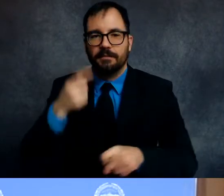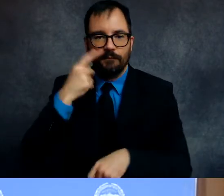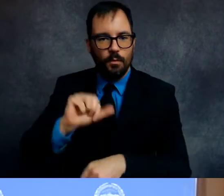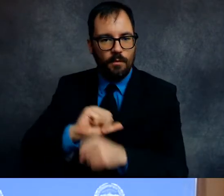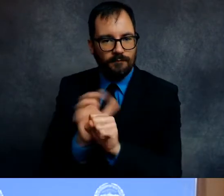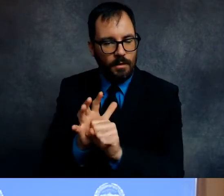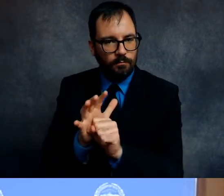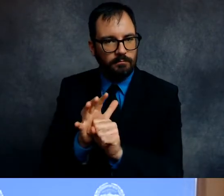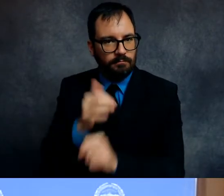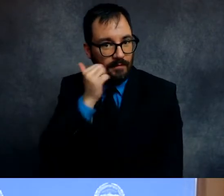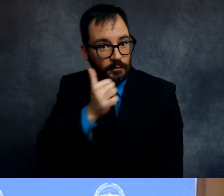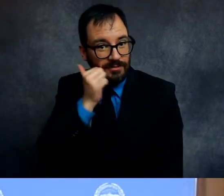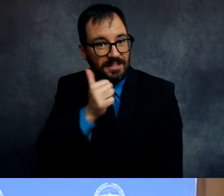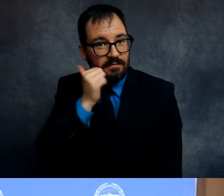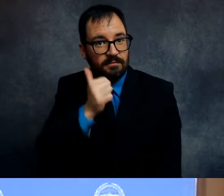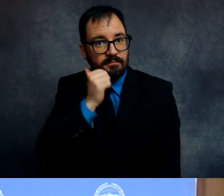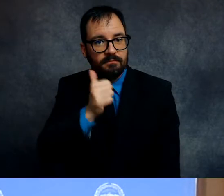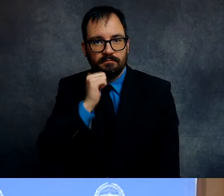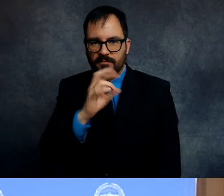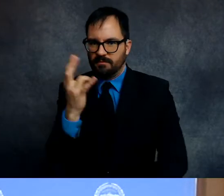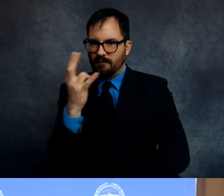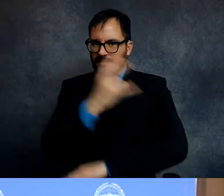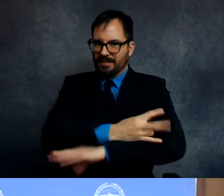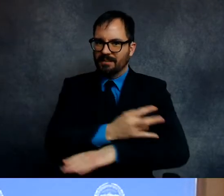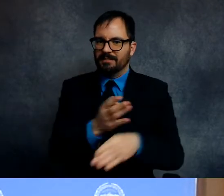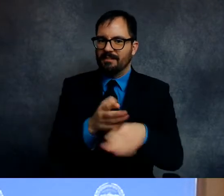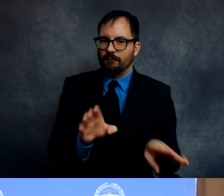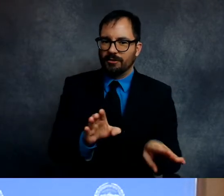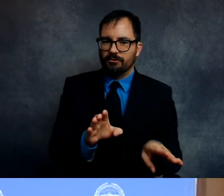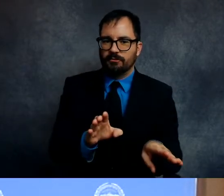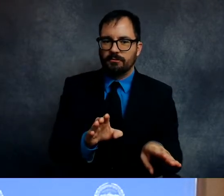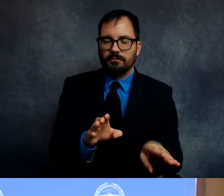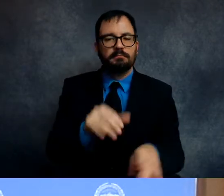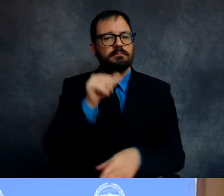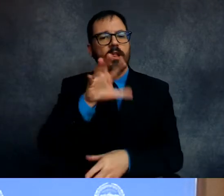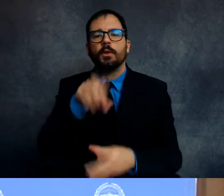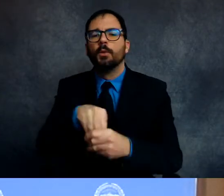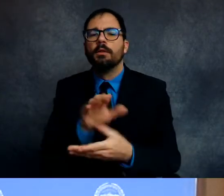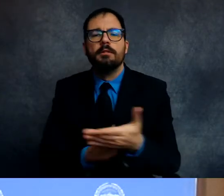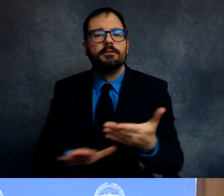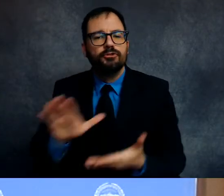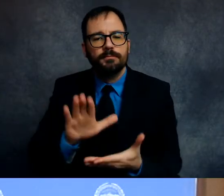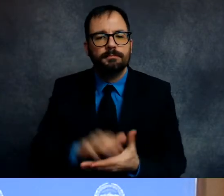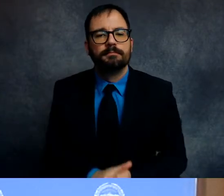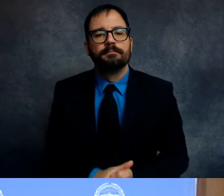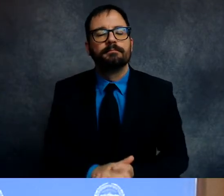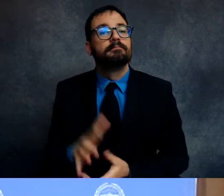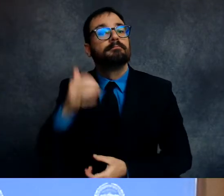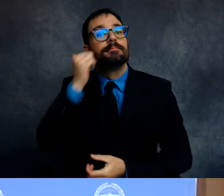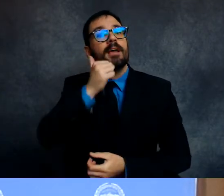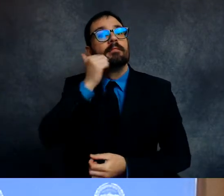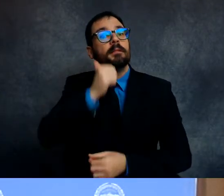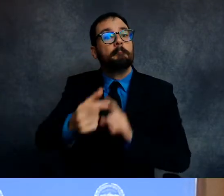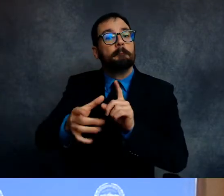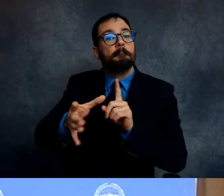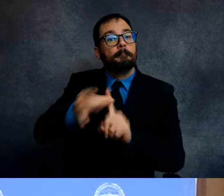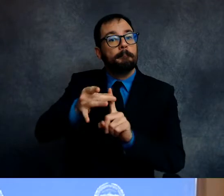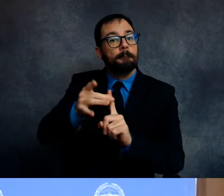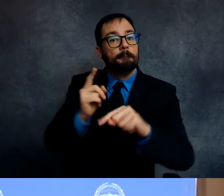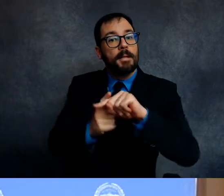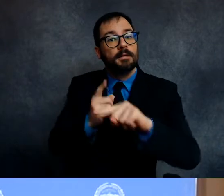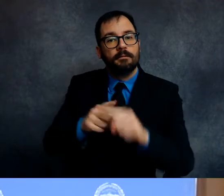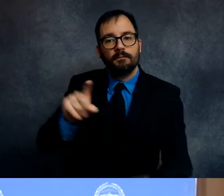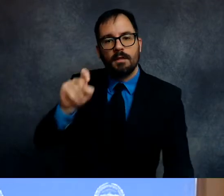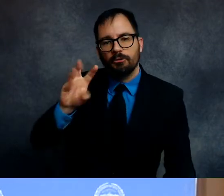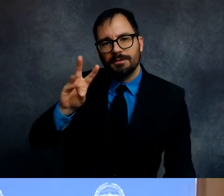include college testing. The seven-day average for the daily positive tests were 161. The